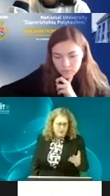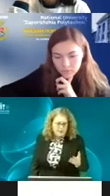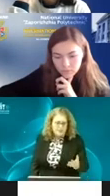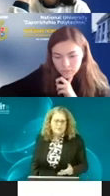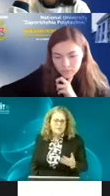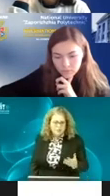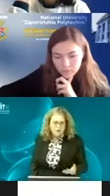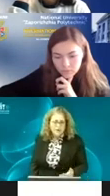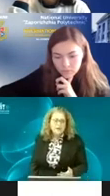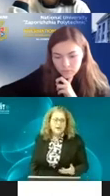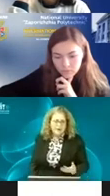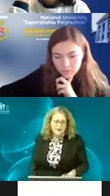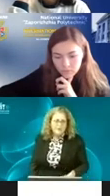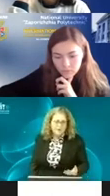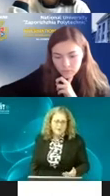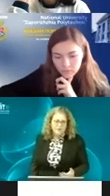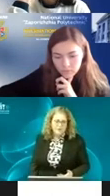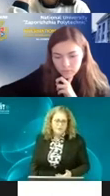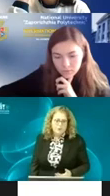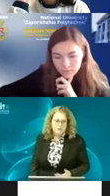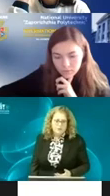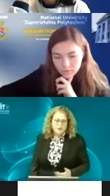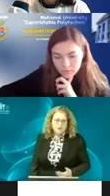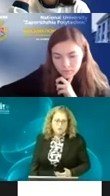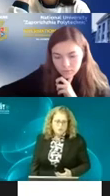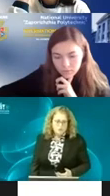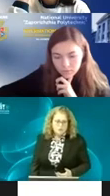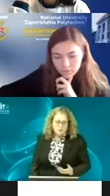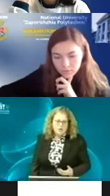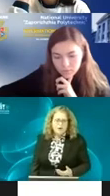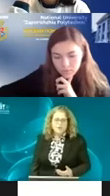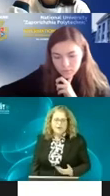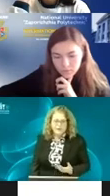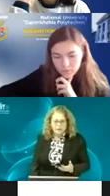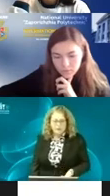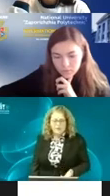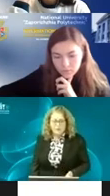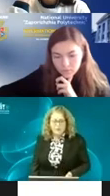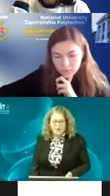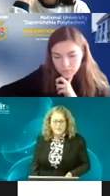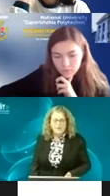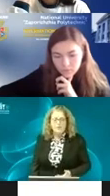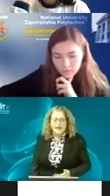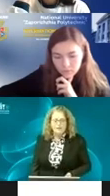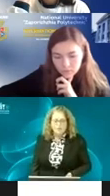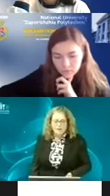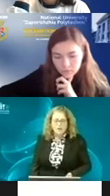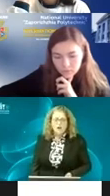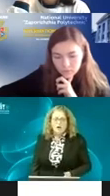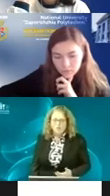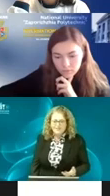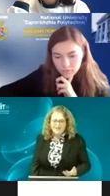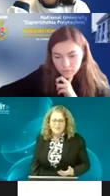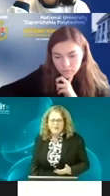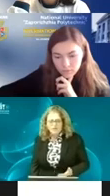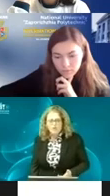a real system that is working, and it's very, very smart. So when we talk about natural language processing, we ask the question